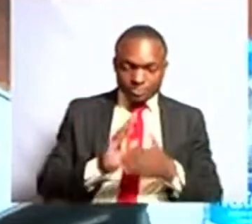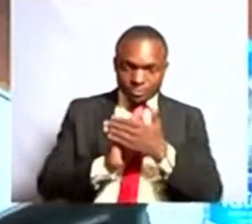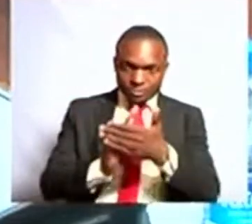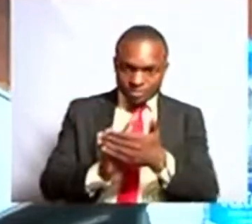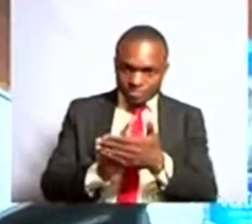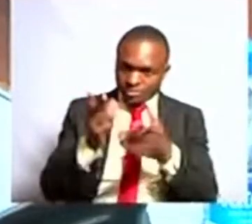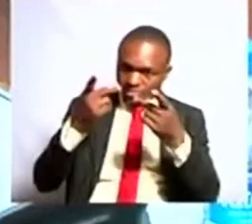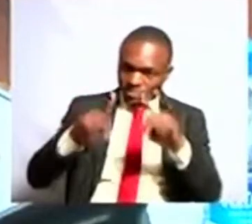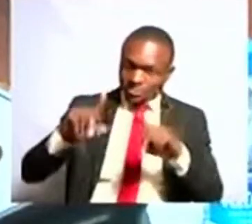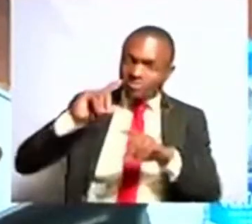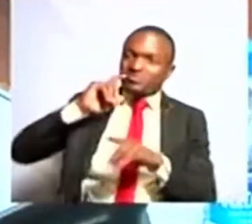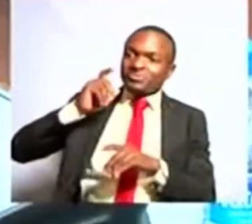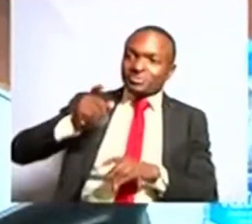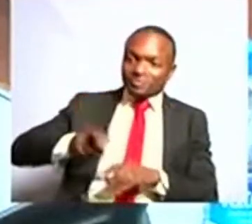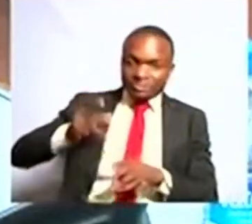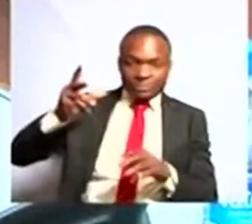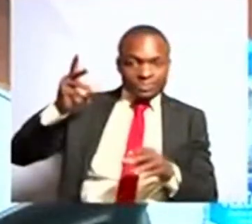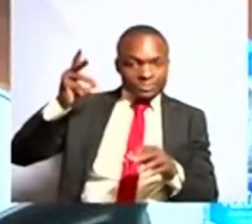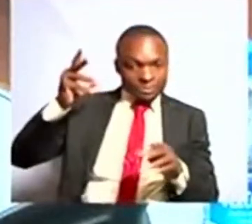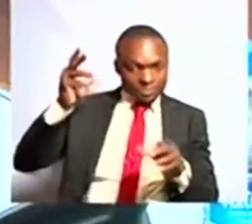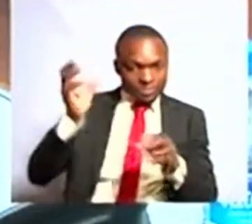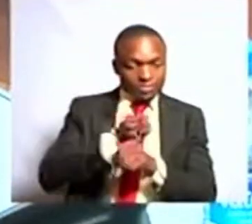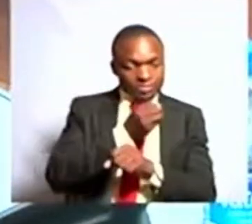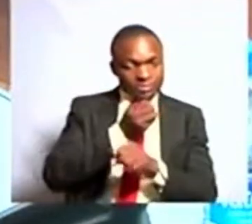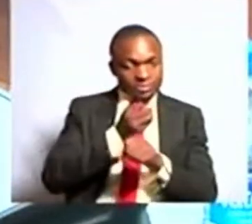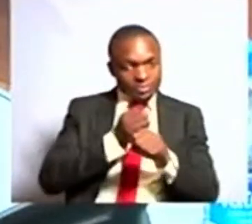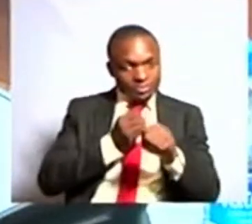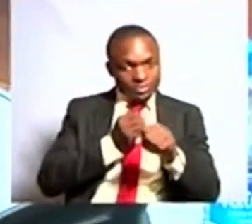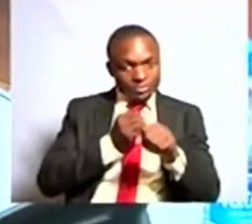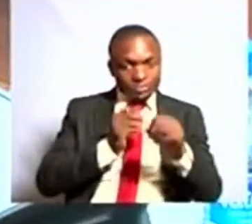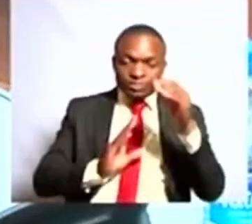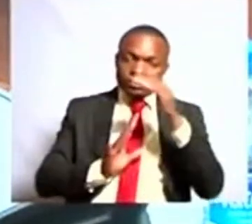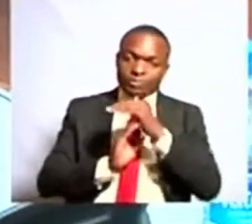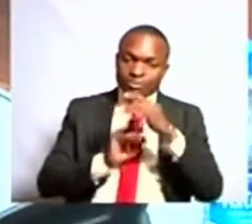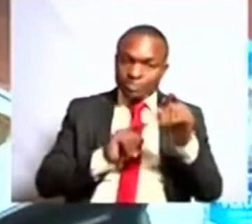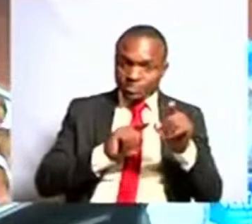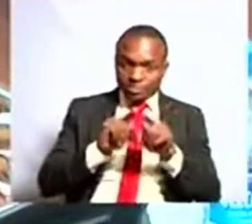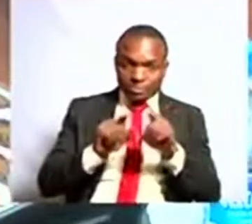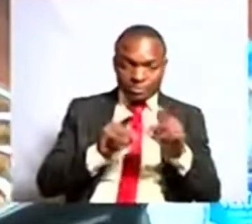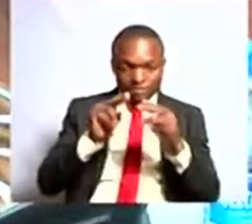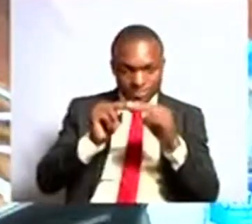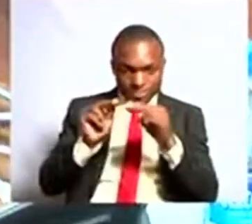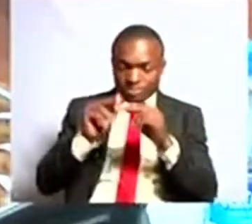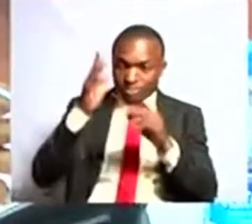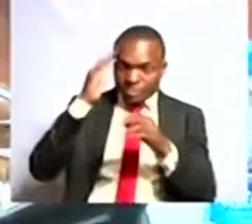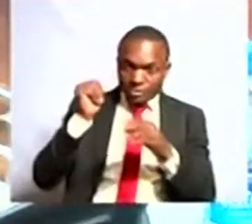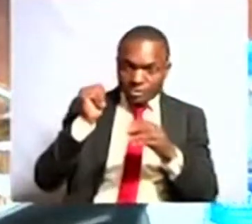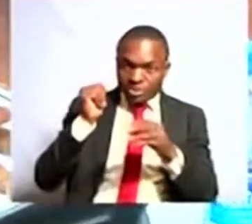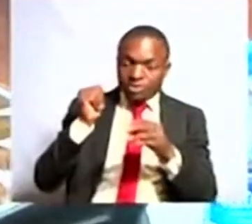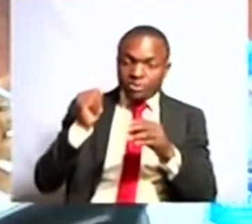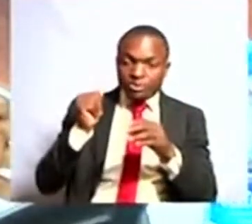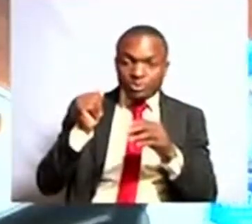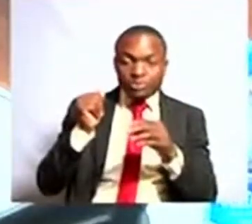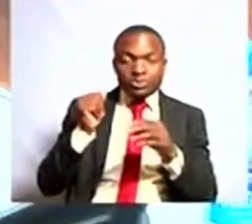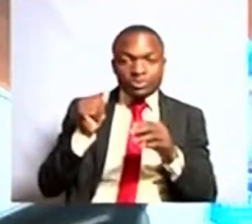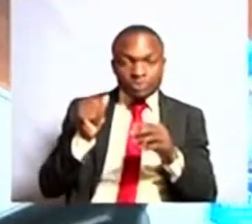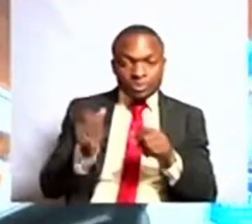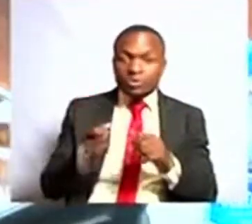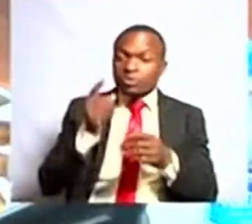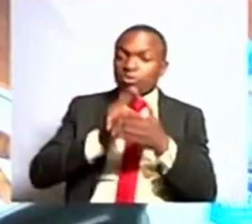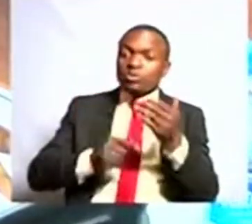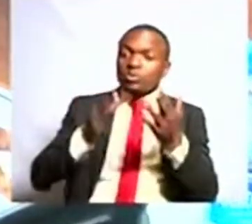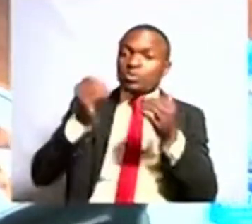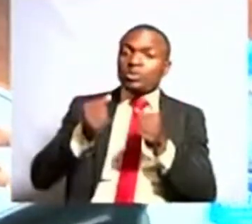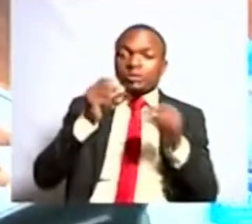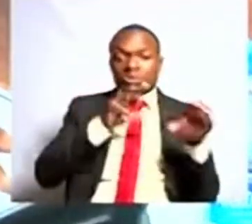you when you are supposed to get into limited bidding. Say, why did you proceed in that direction? That's what the committee wants to know, not what you